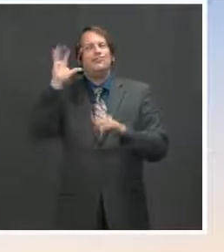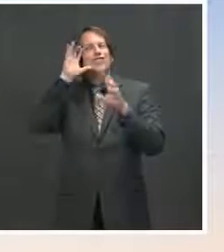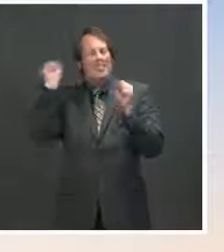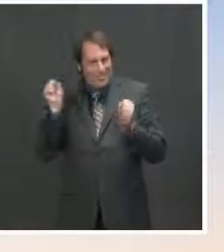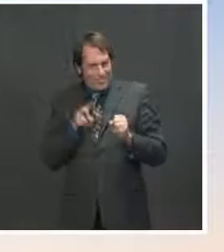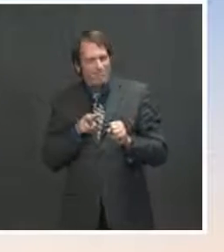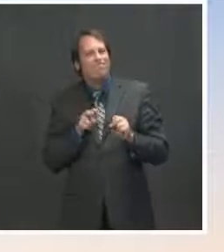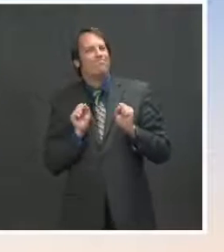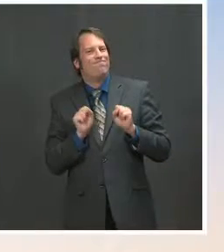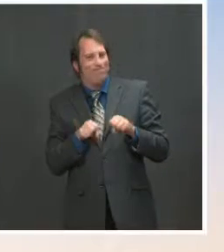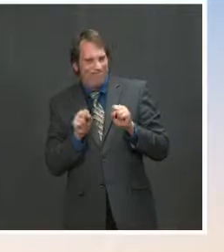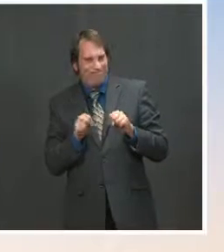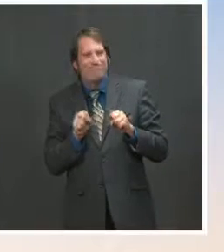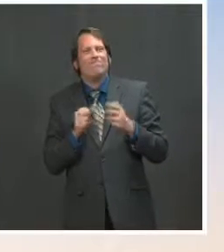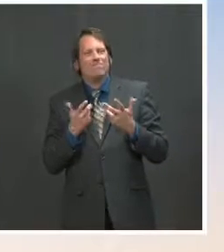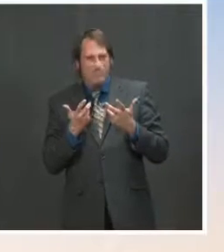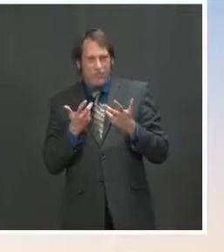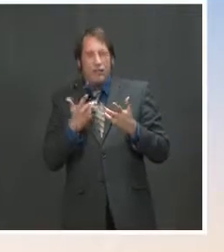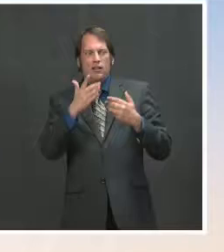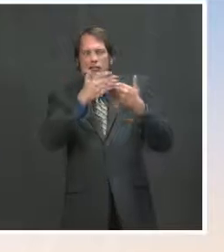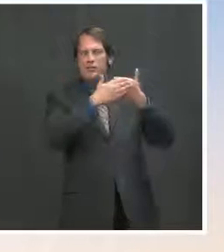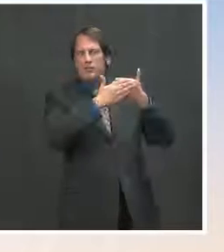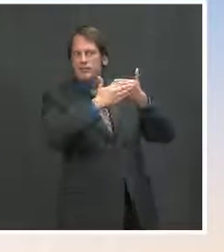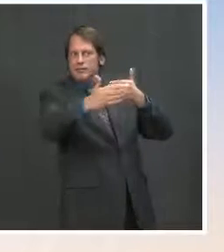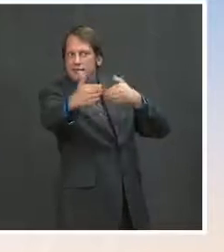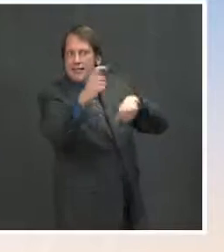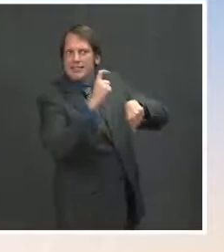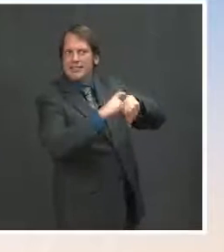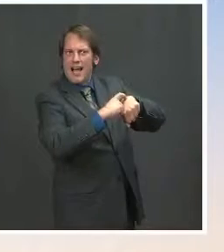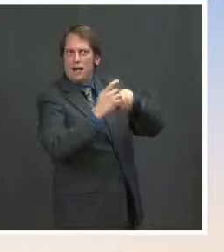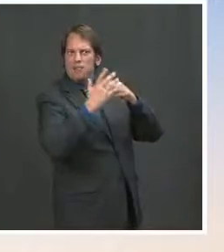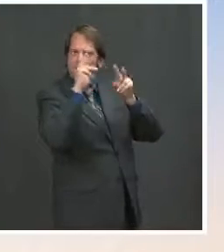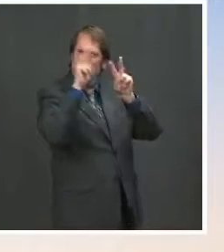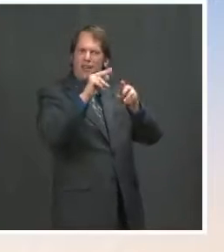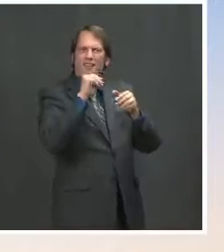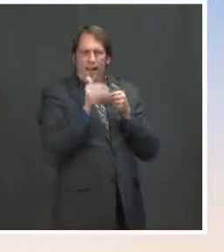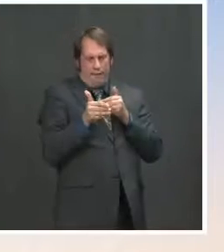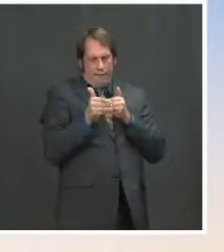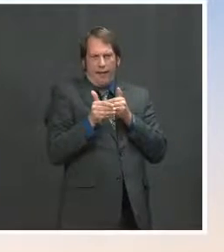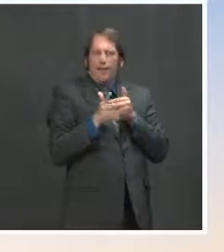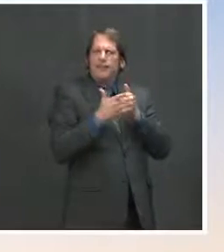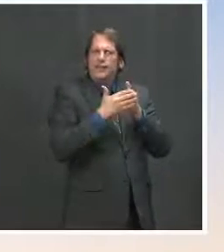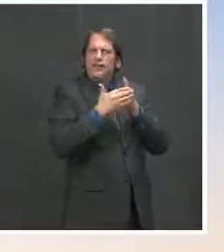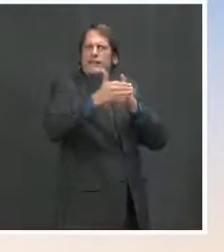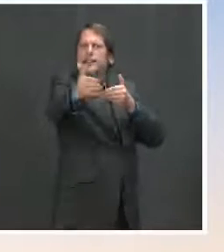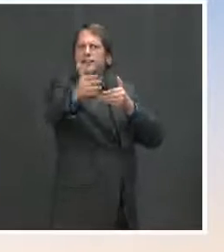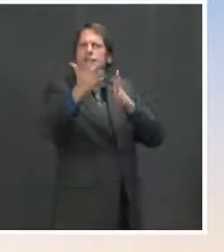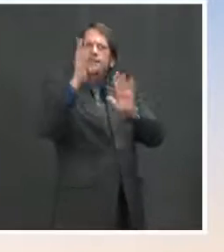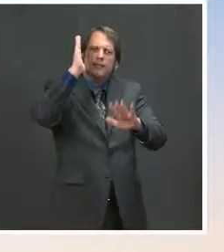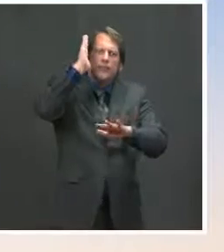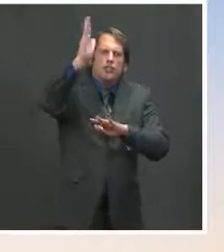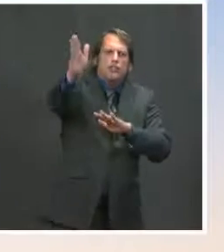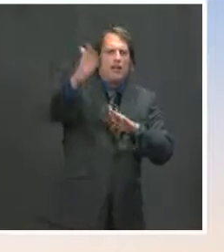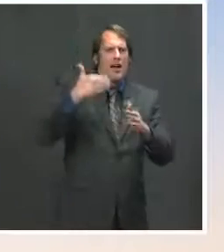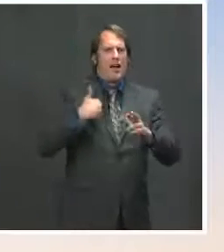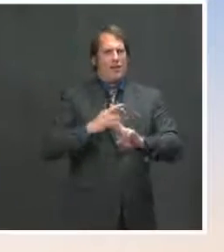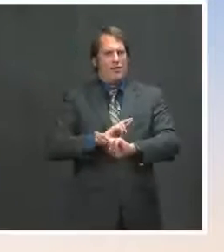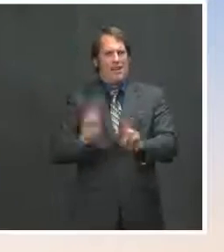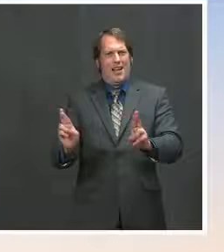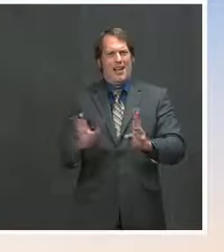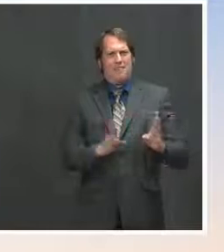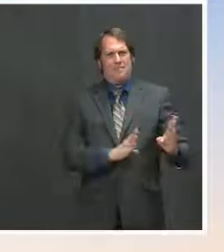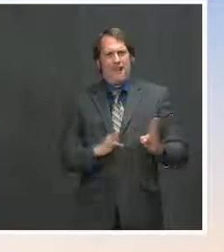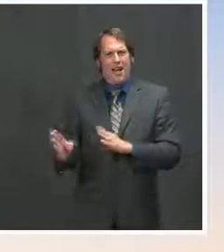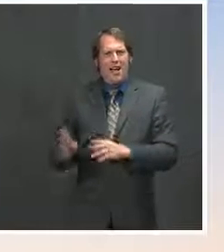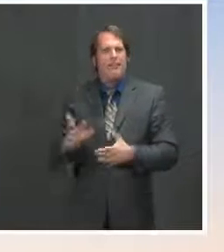and that's one of the reasons why when he put out his climate plan during the campaign, he had labor leaders and climate